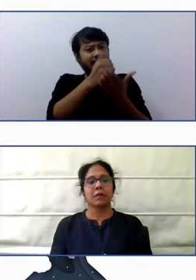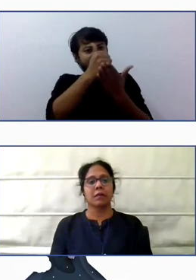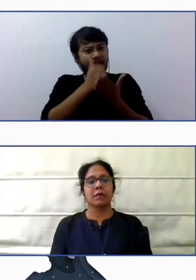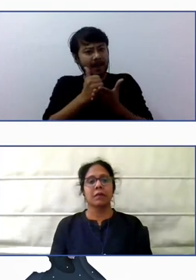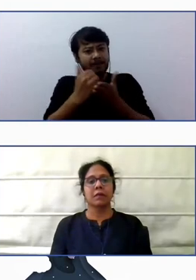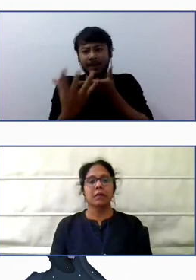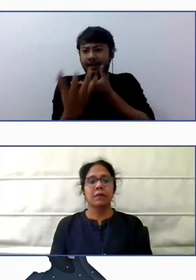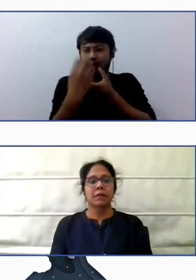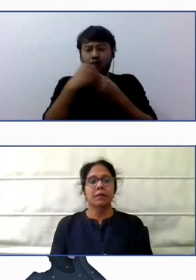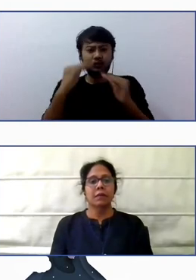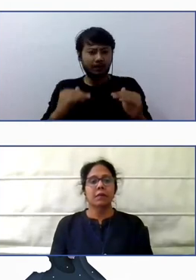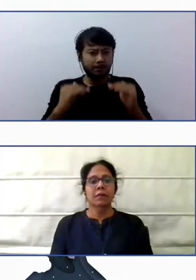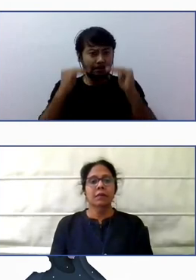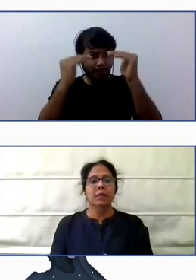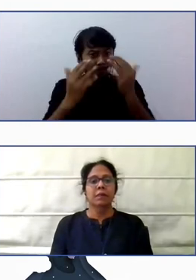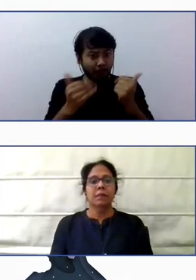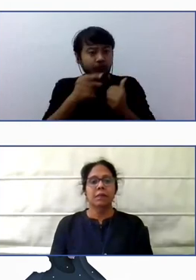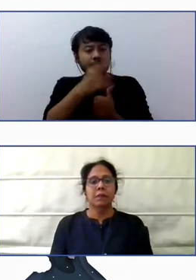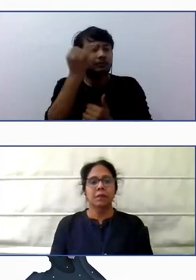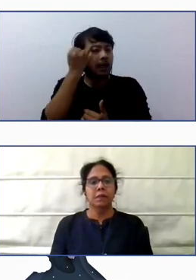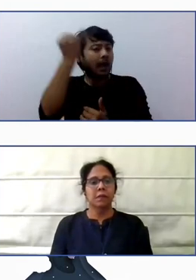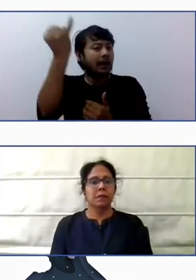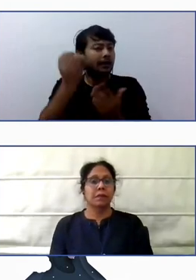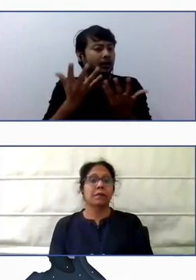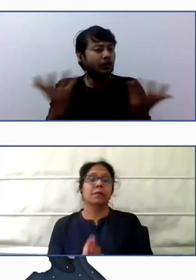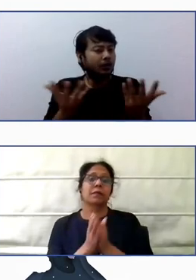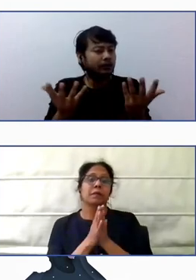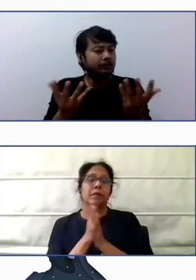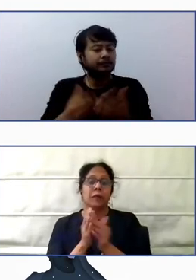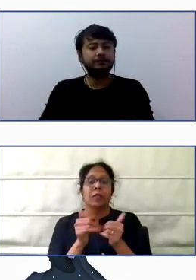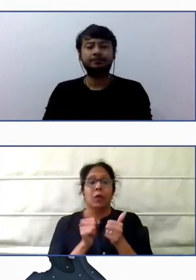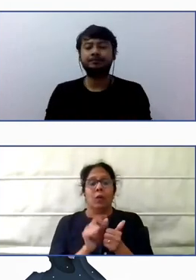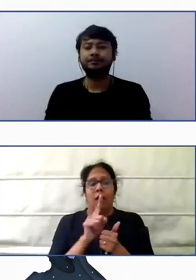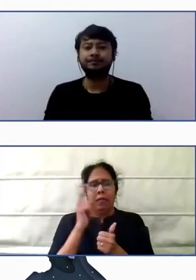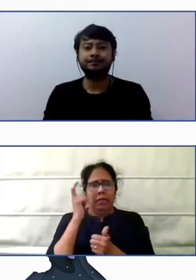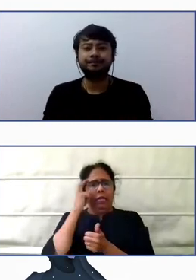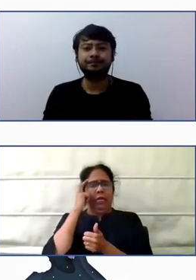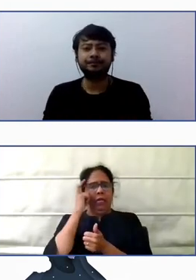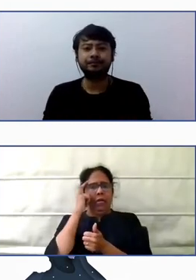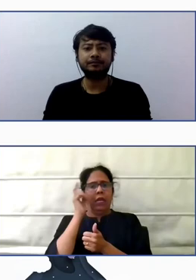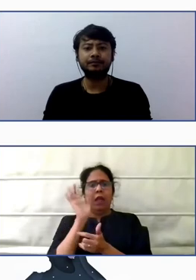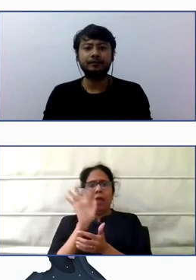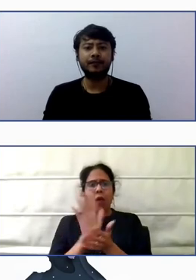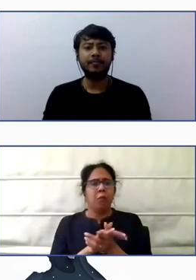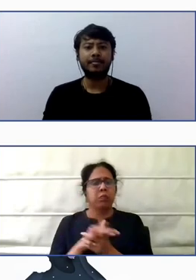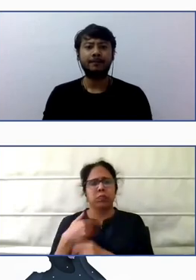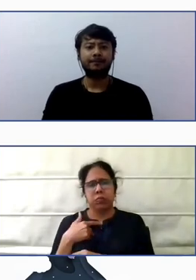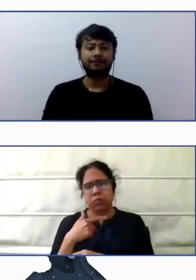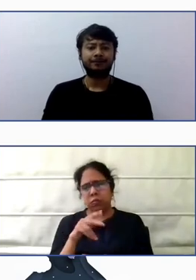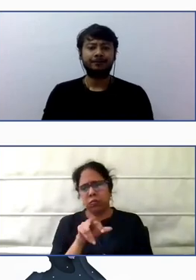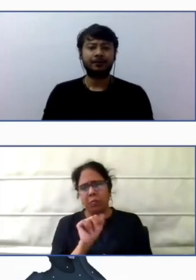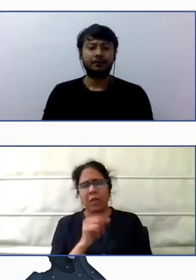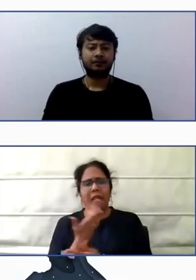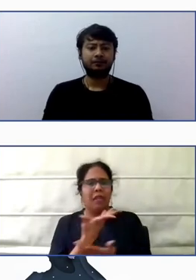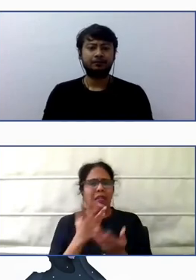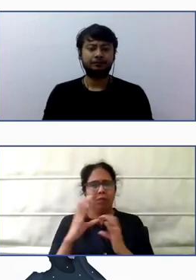one thing that comes to your mind? Oh, the one thing that comes is thinking. I mean, if I'm talking to